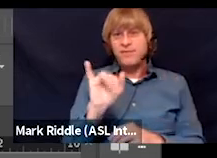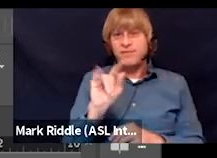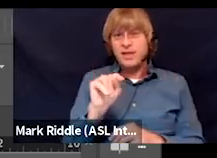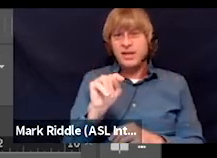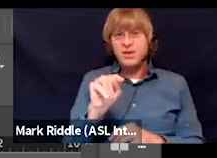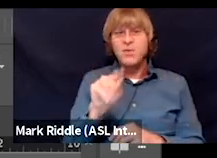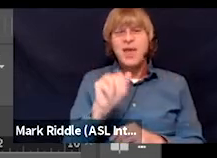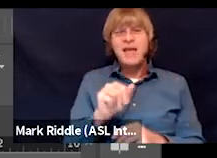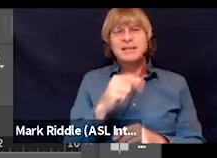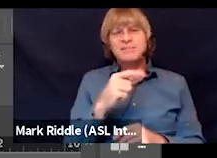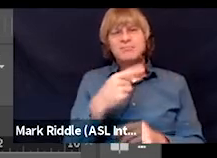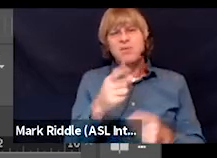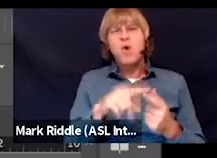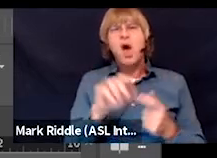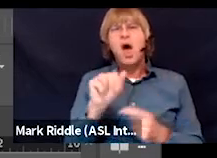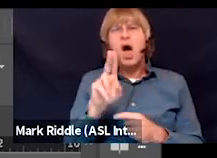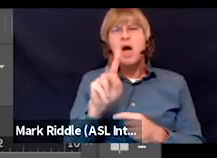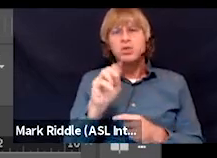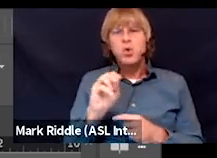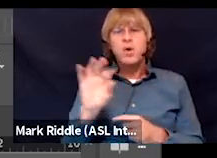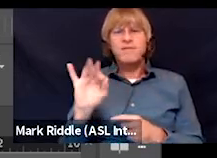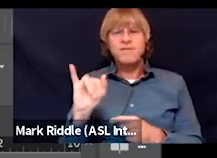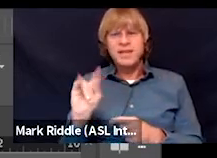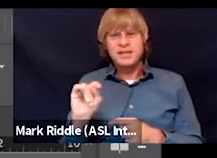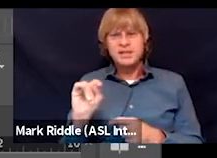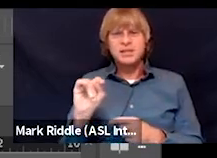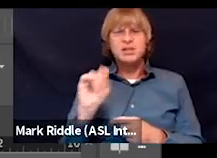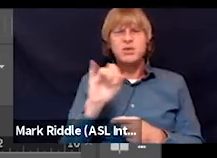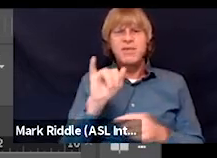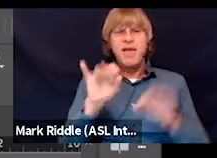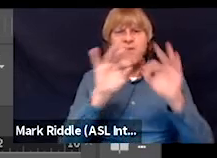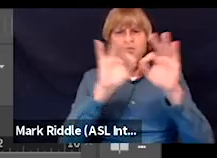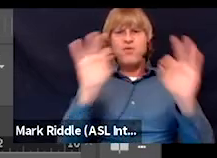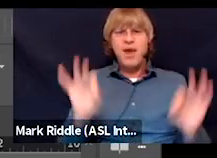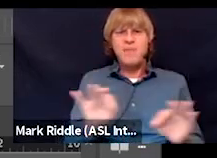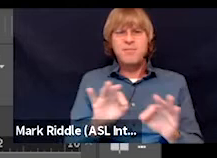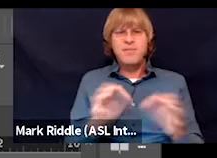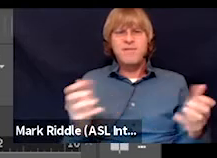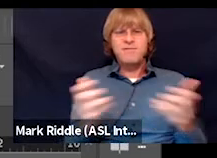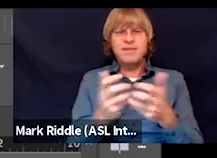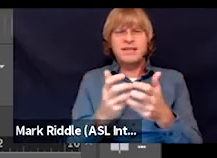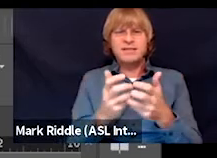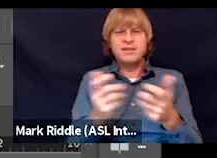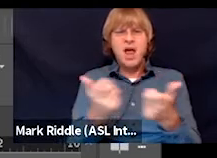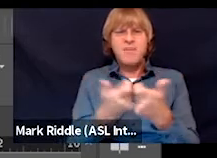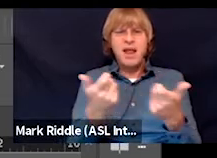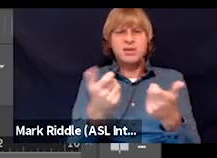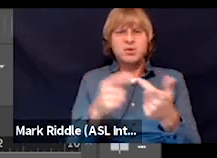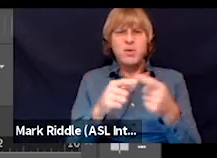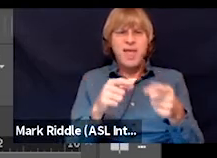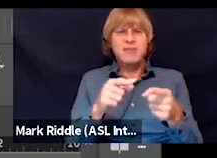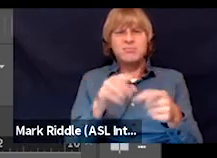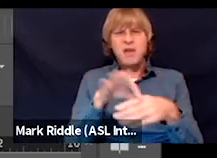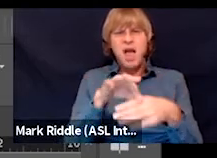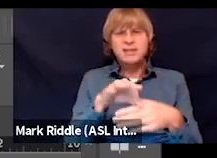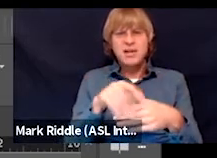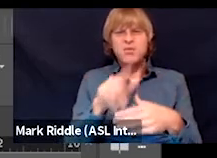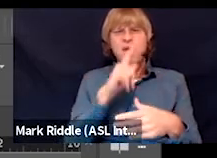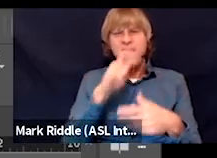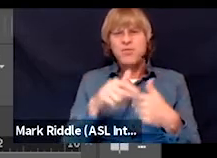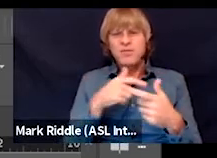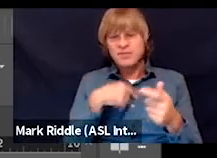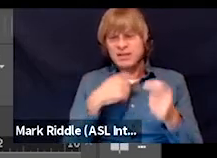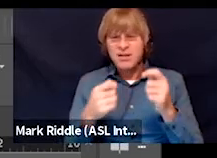can tell it to auto fit so that the frame fits automatically to the content and you don't have sort of